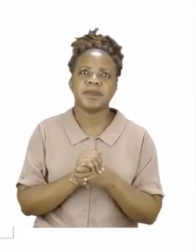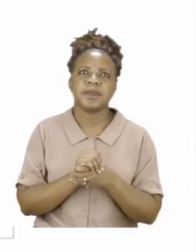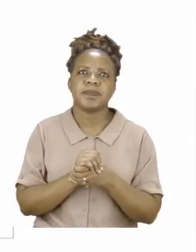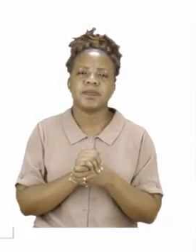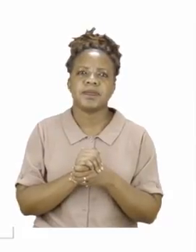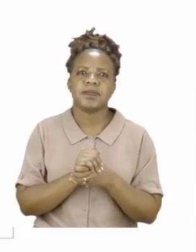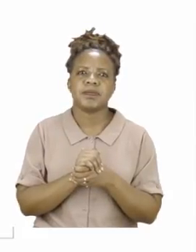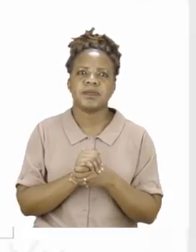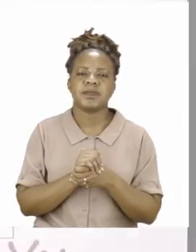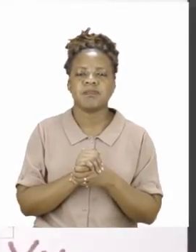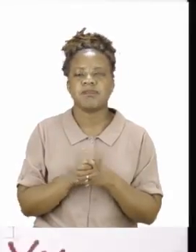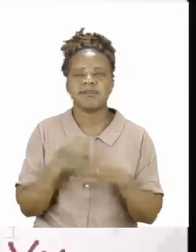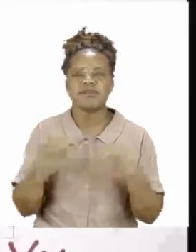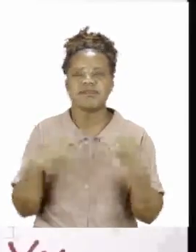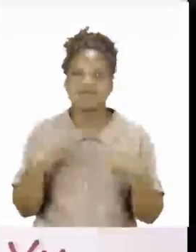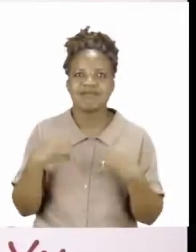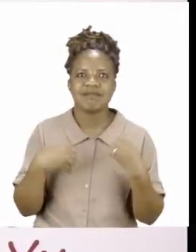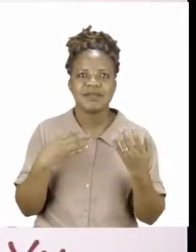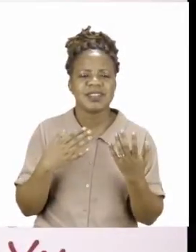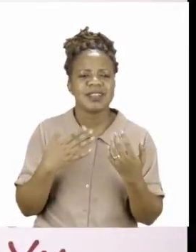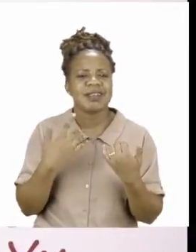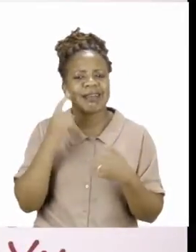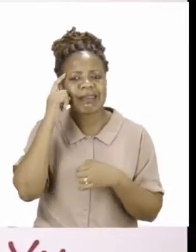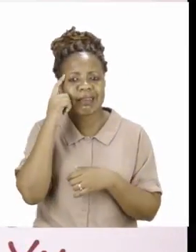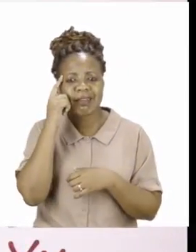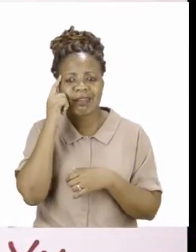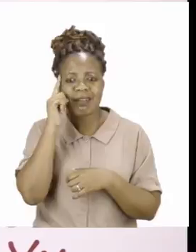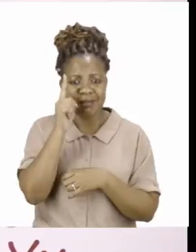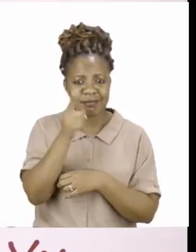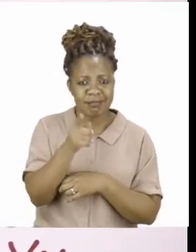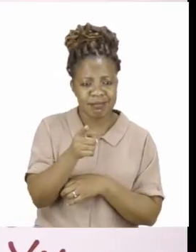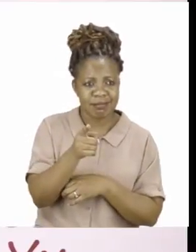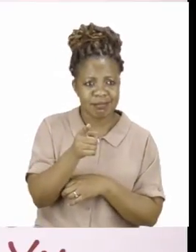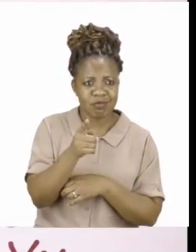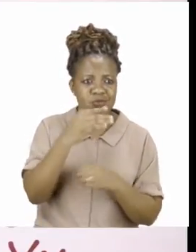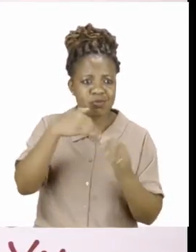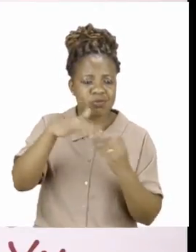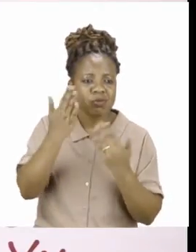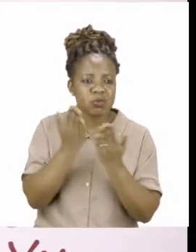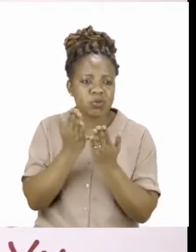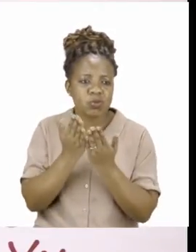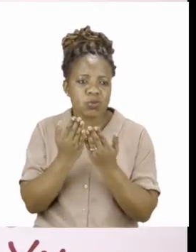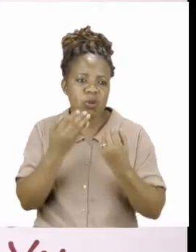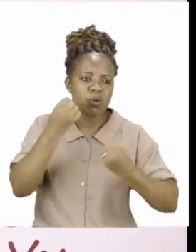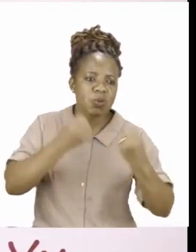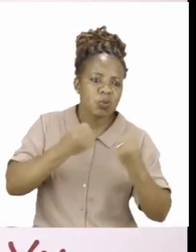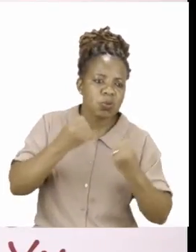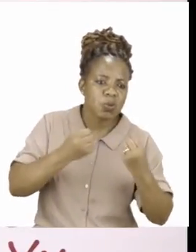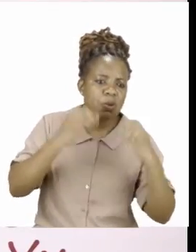I wonder, how do you get to school? Do you come with the school bus? Do you ride your